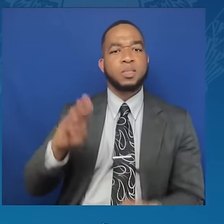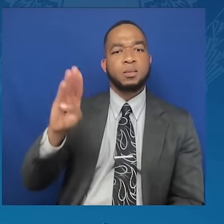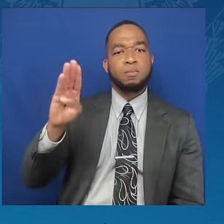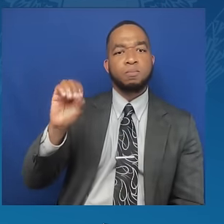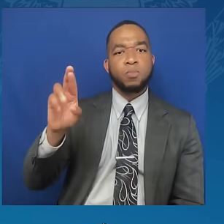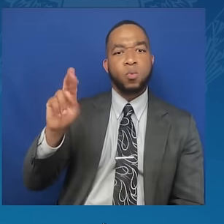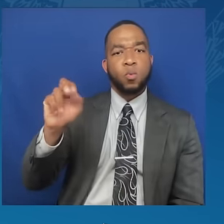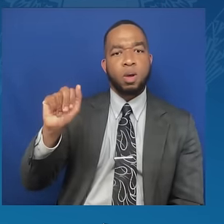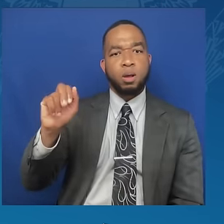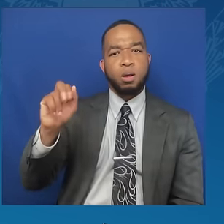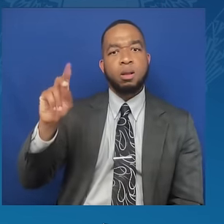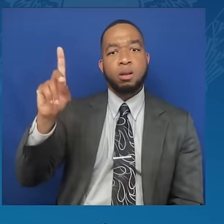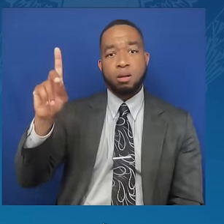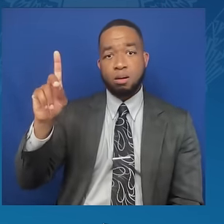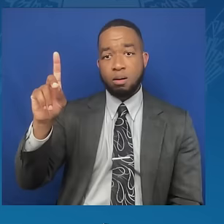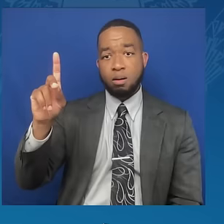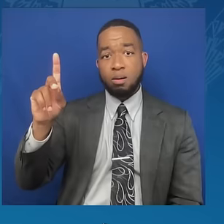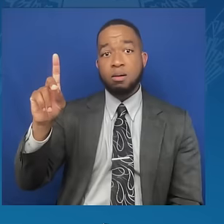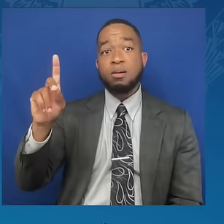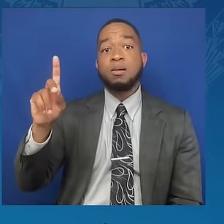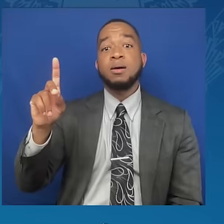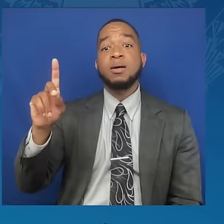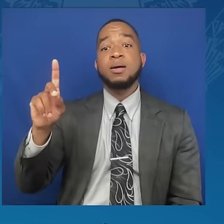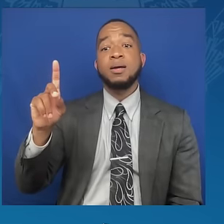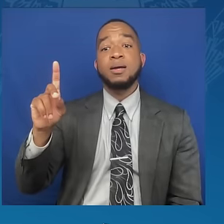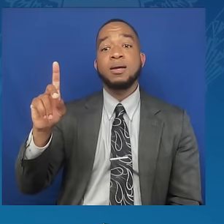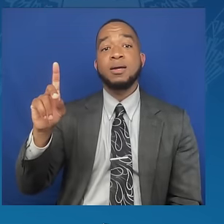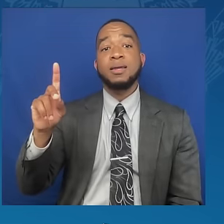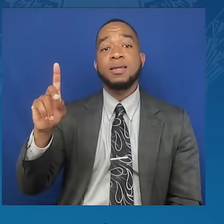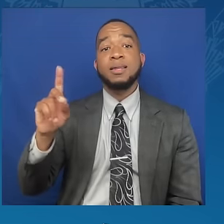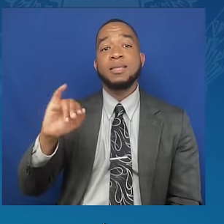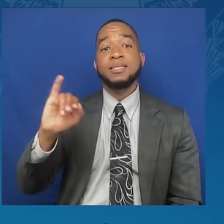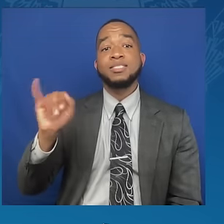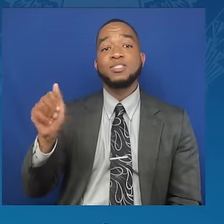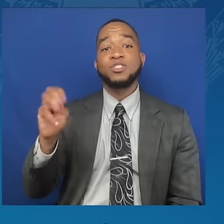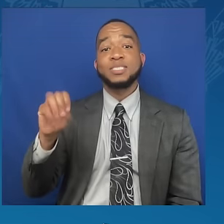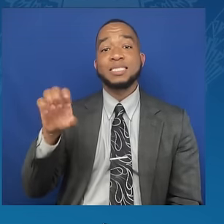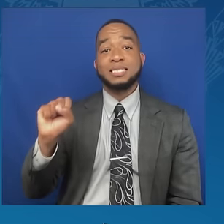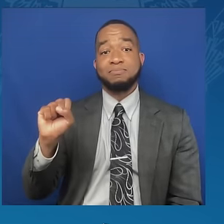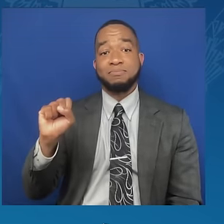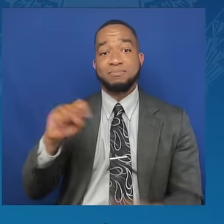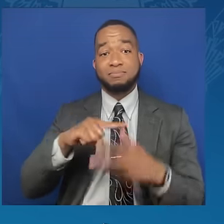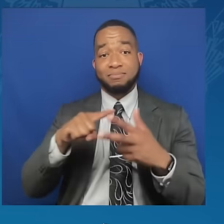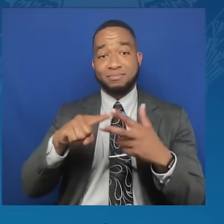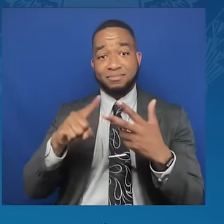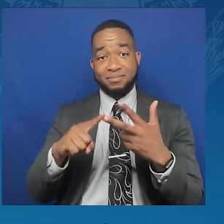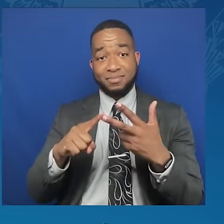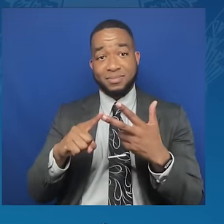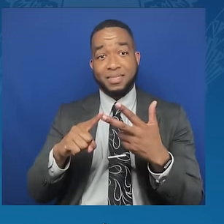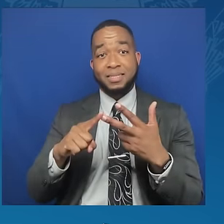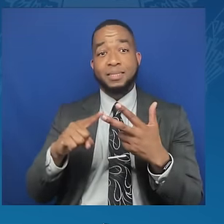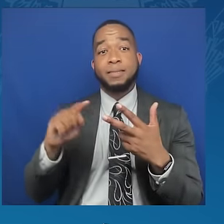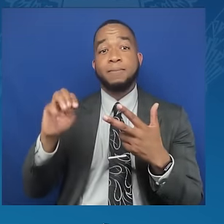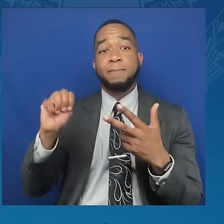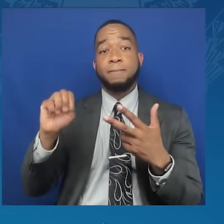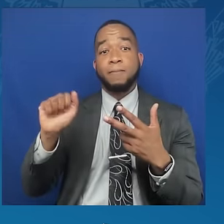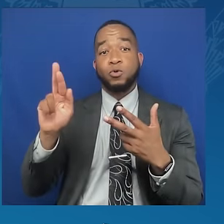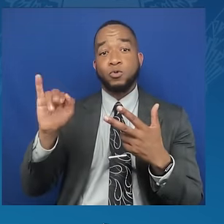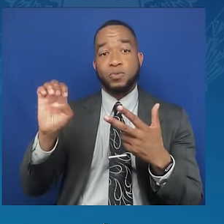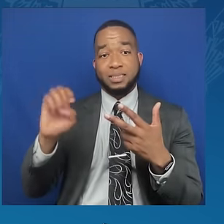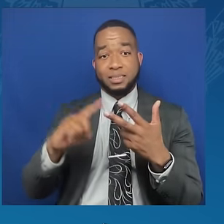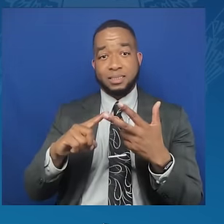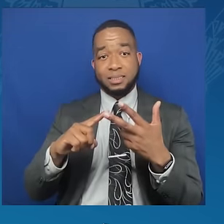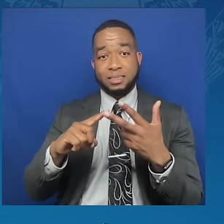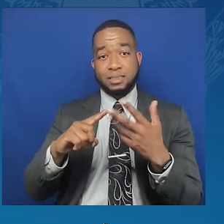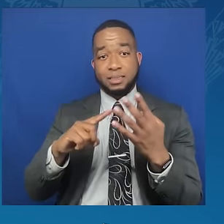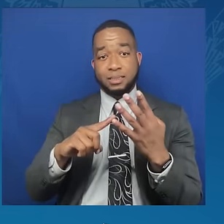Boynton, Marie Foster, Martin Luther King Jr., the foot soldiers, the radical youth, and